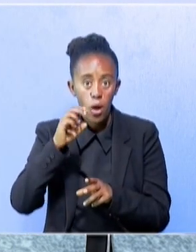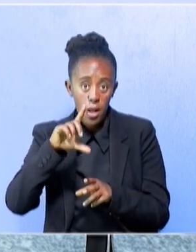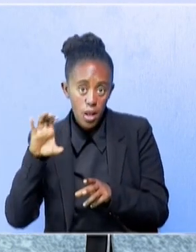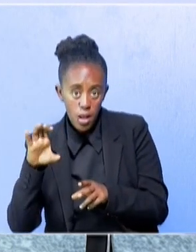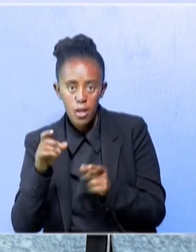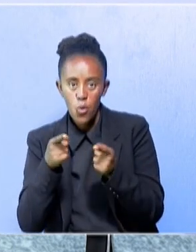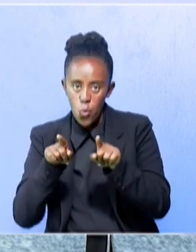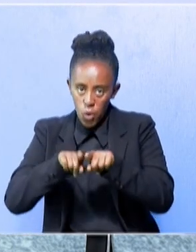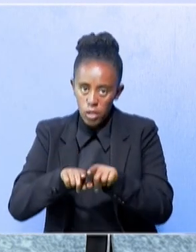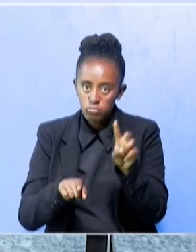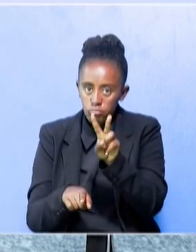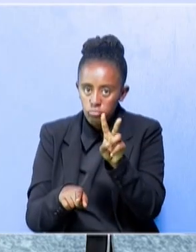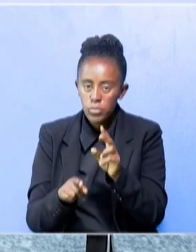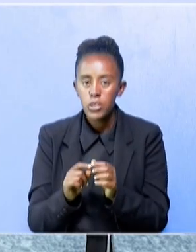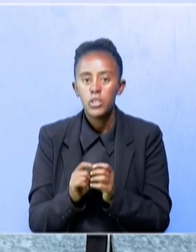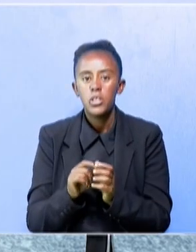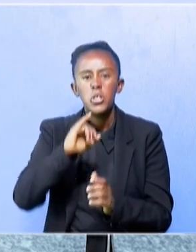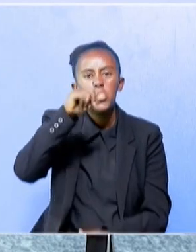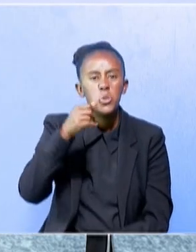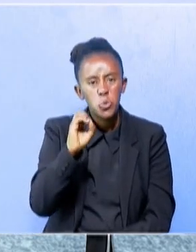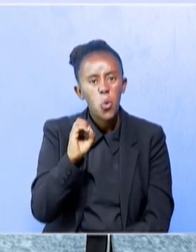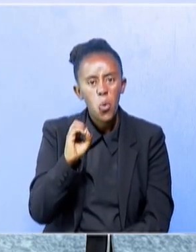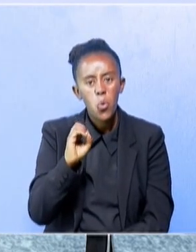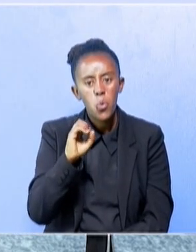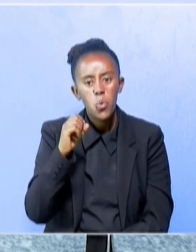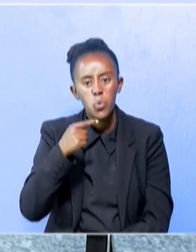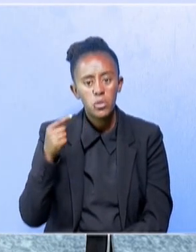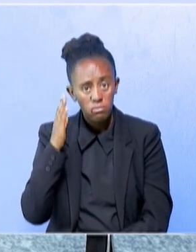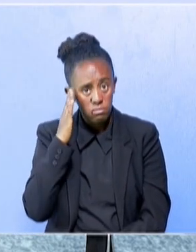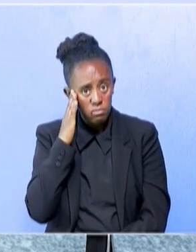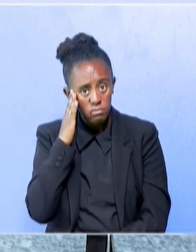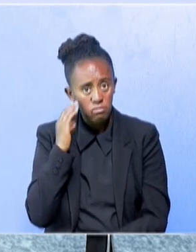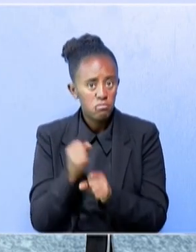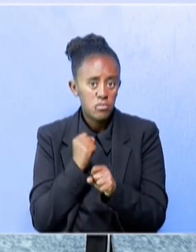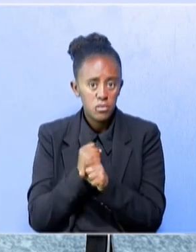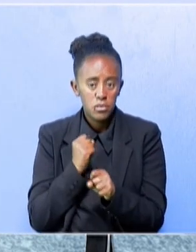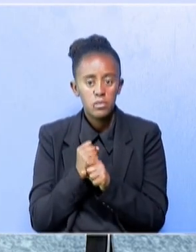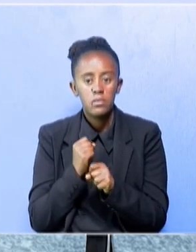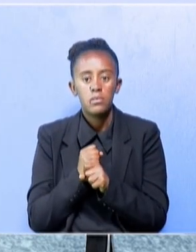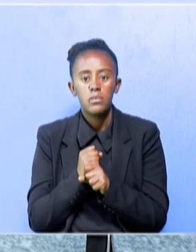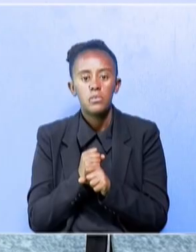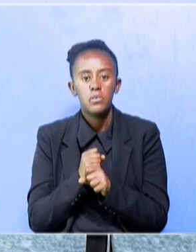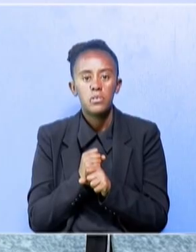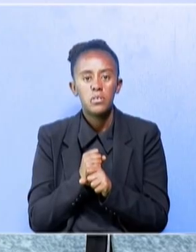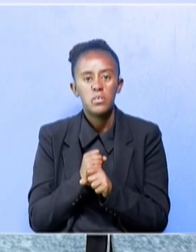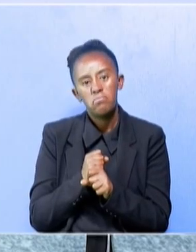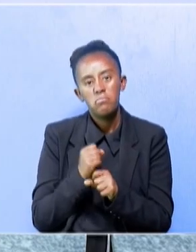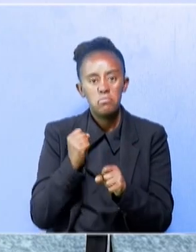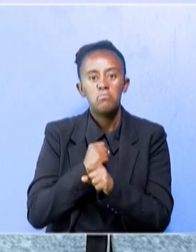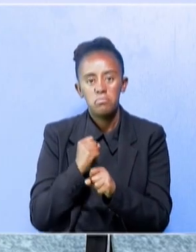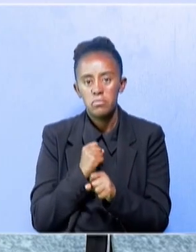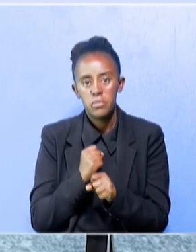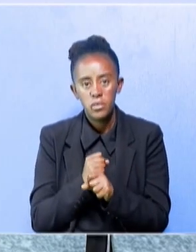Therefore, you have to understand here now, jogging means a kind of activity, yeah? It's a kind of